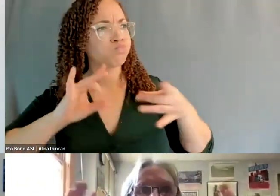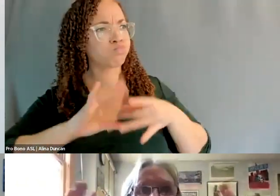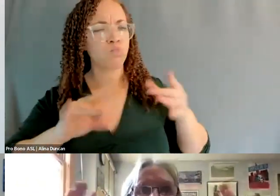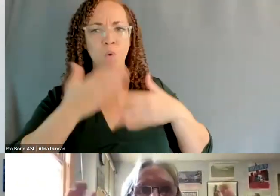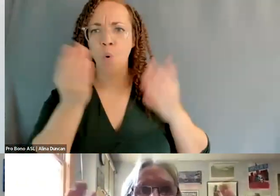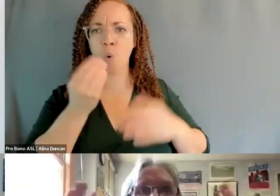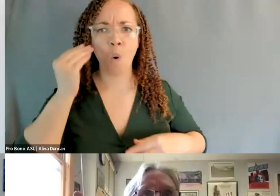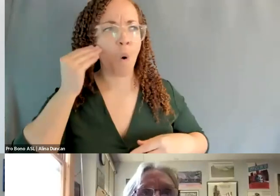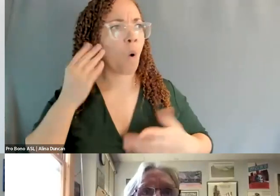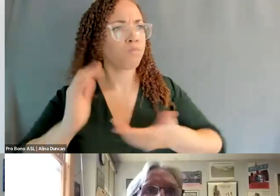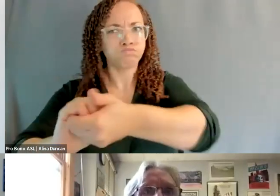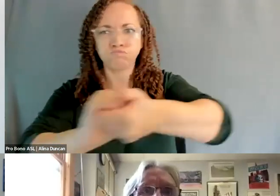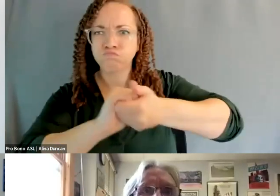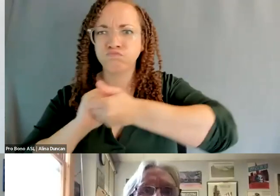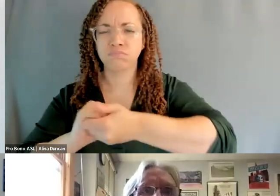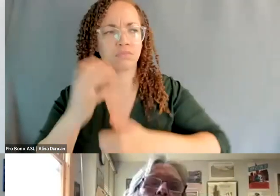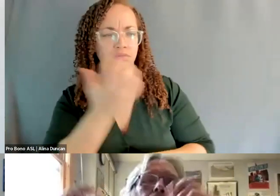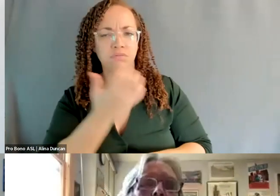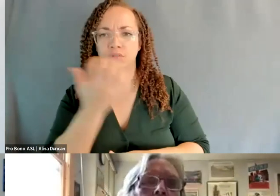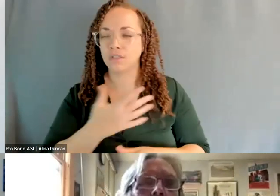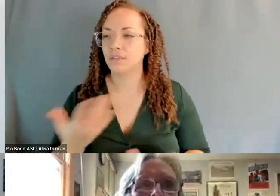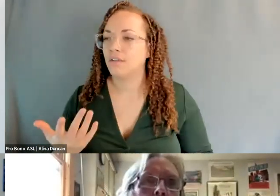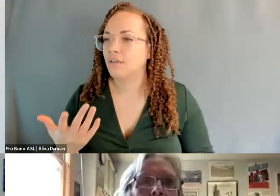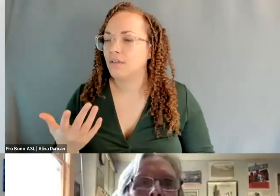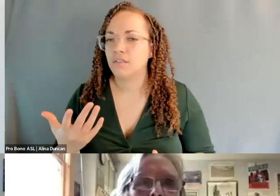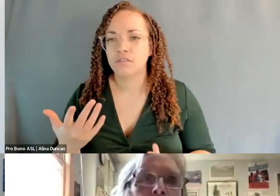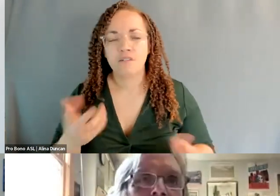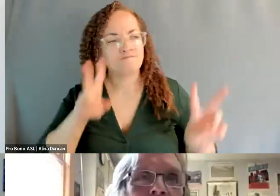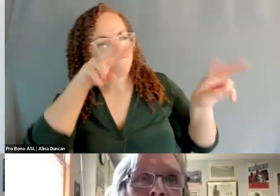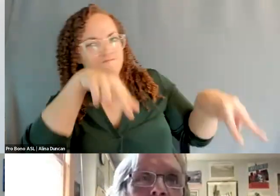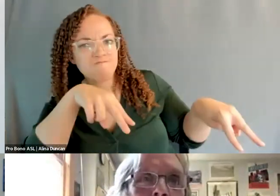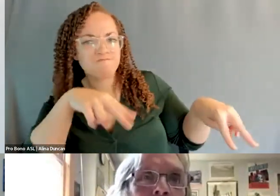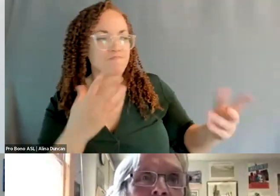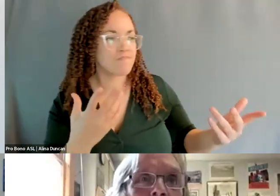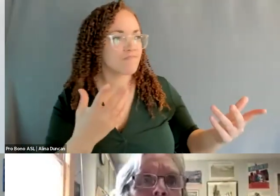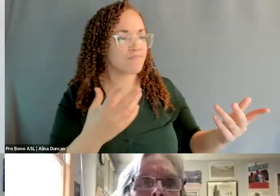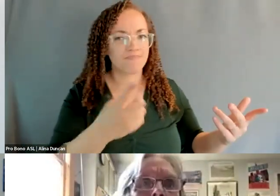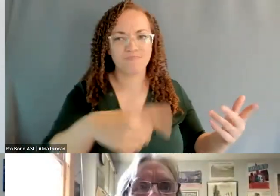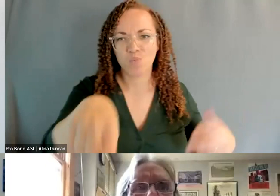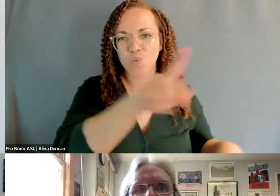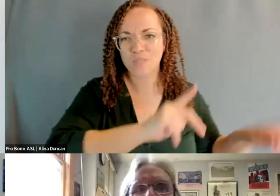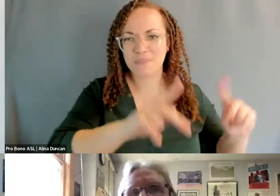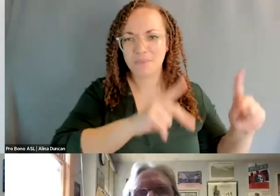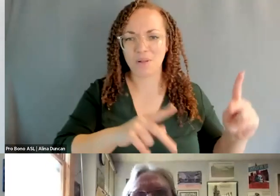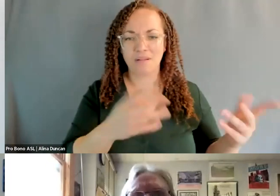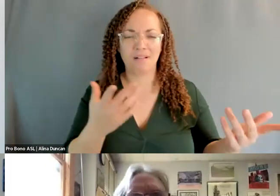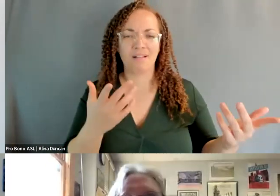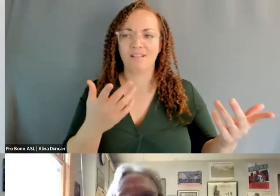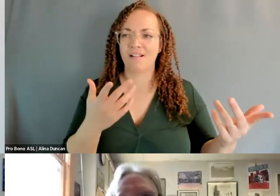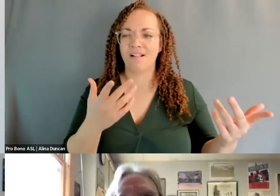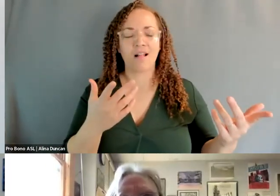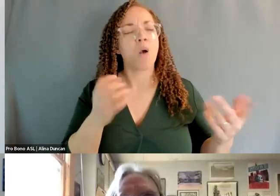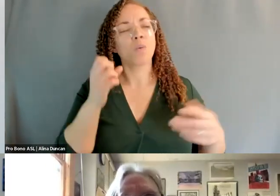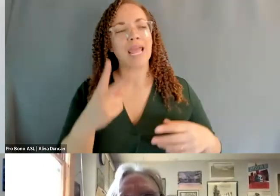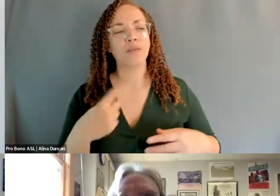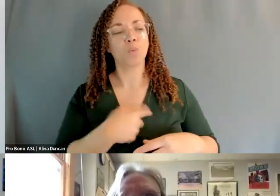you demonize people and then you say, oh, we're going to build an affordable housing project in your community. You just spent the